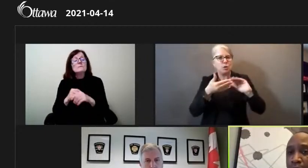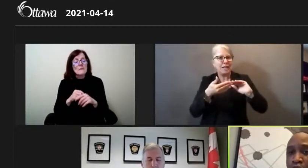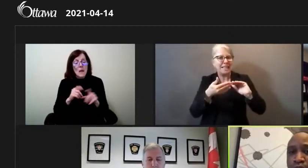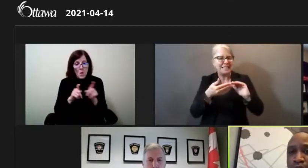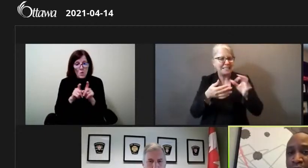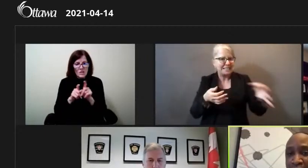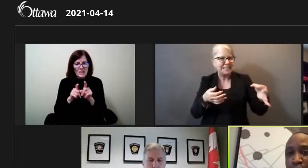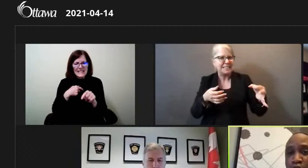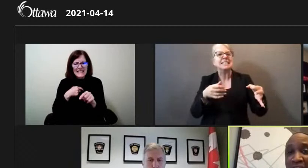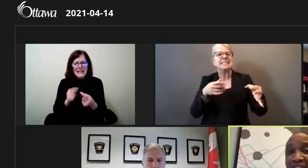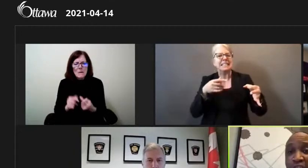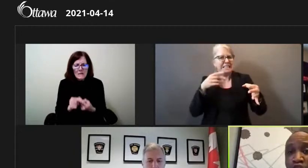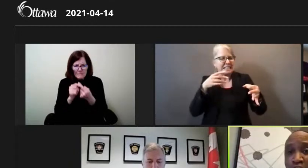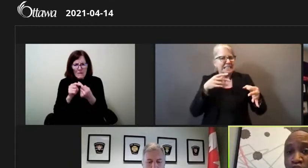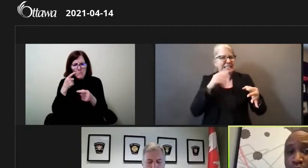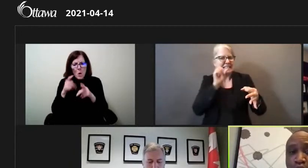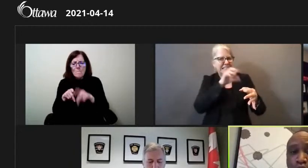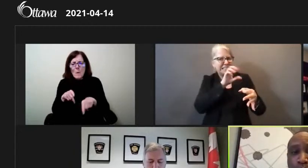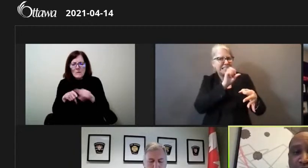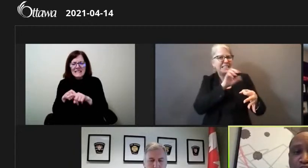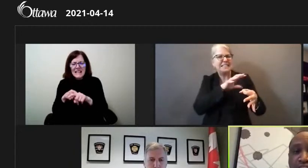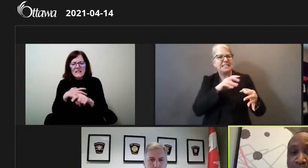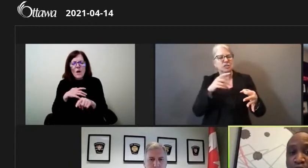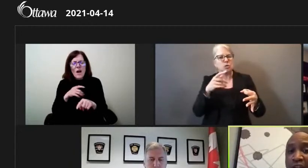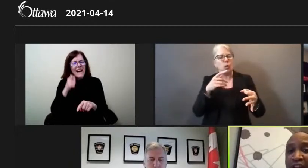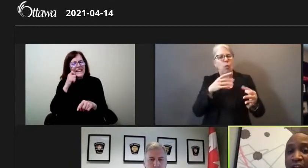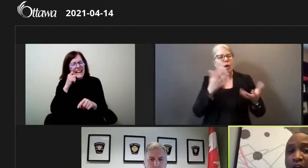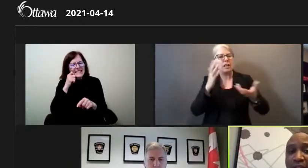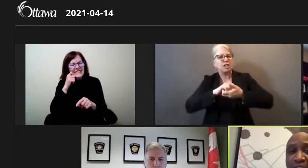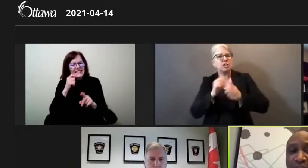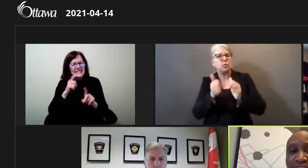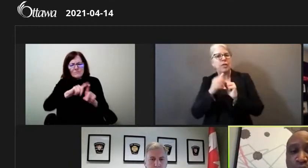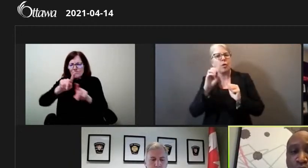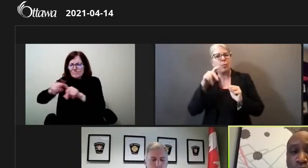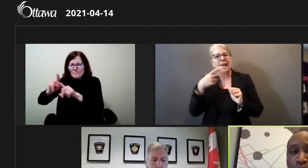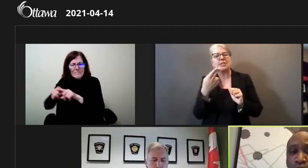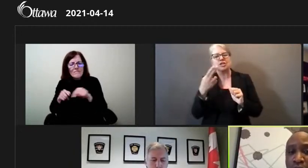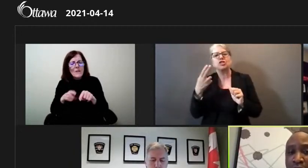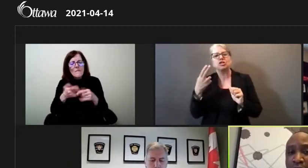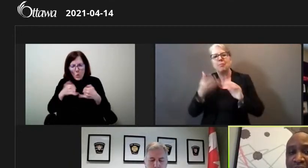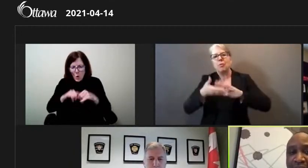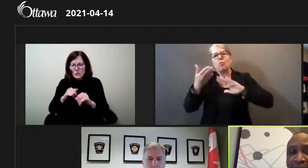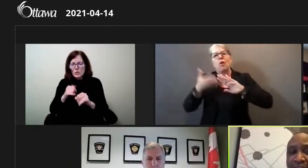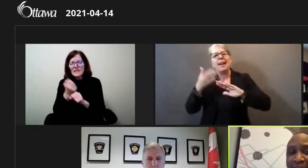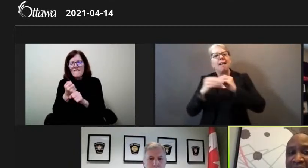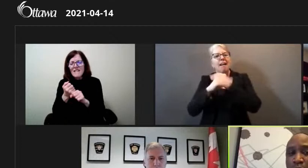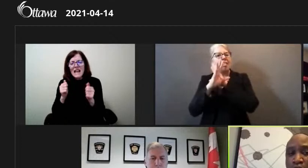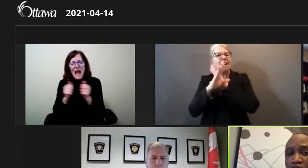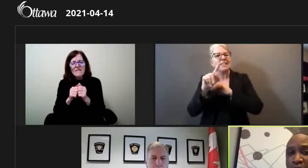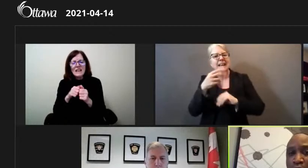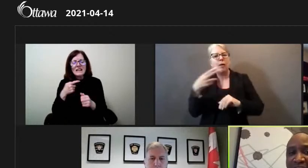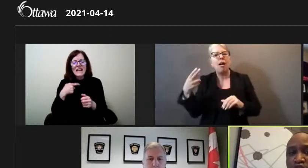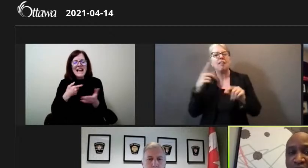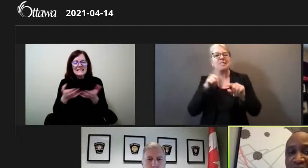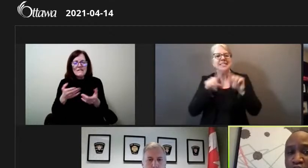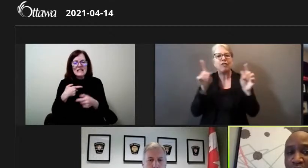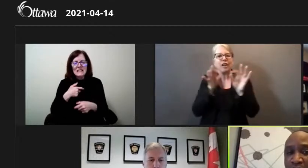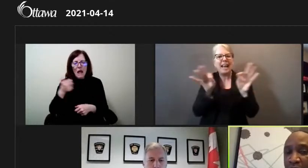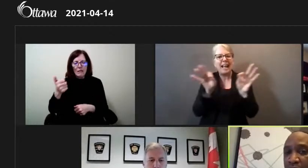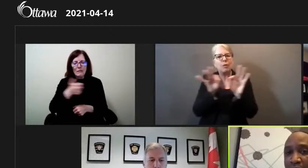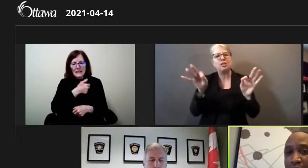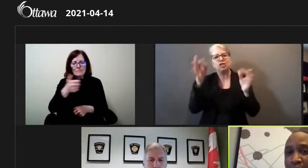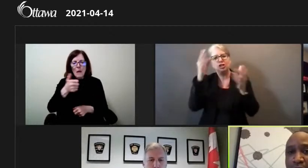you know, these communities in conjunction with OPH have been running online town halls in language information